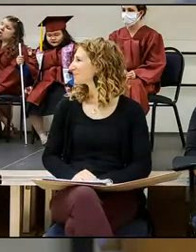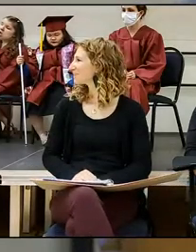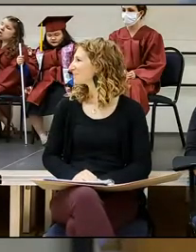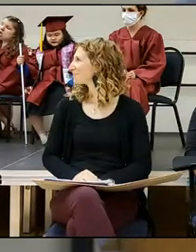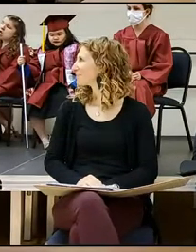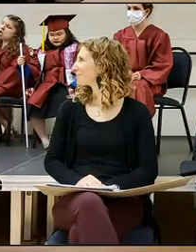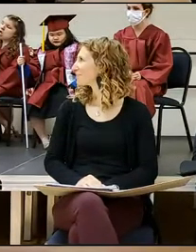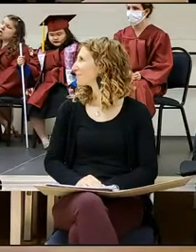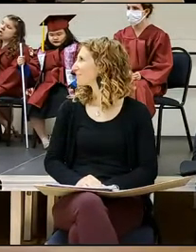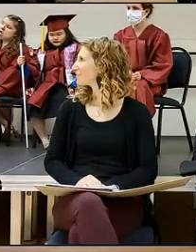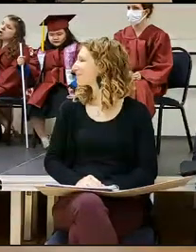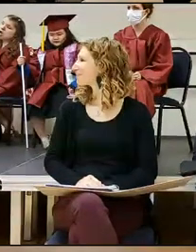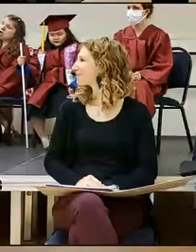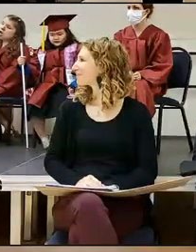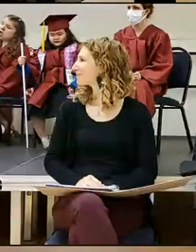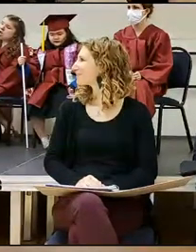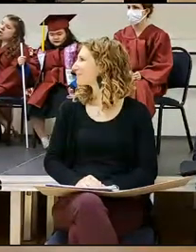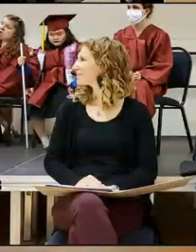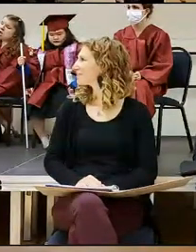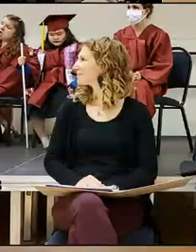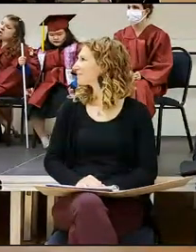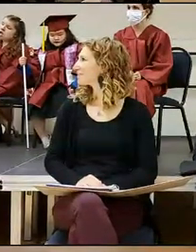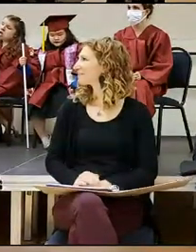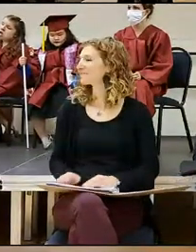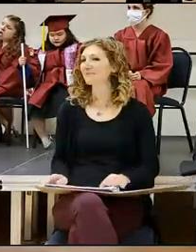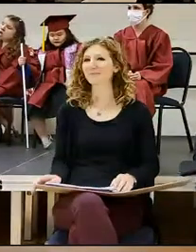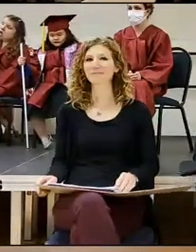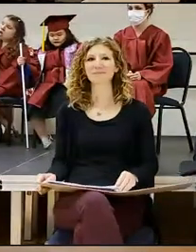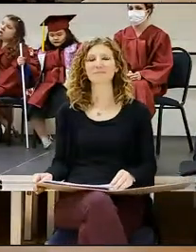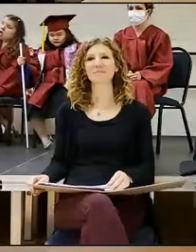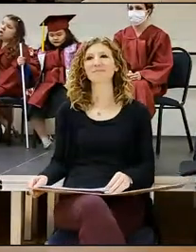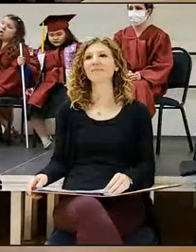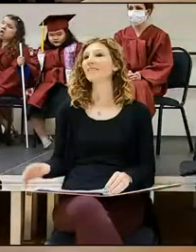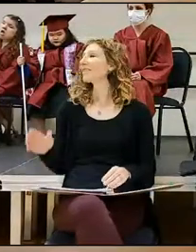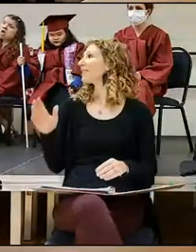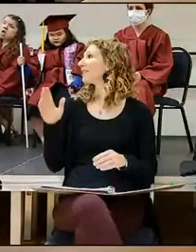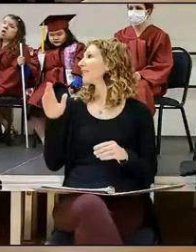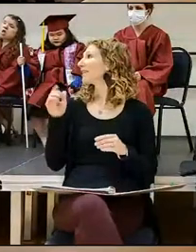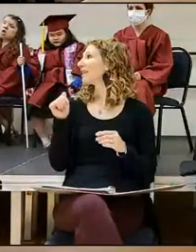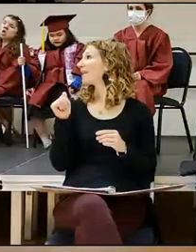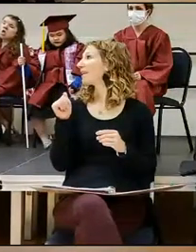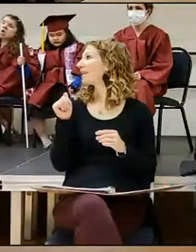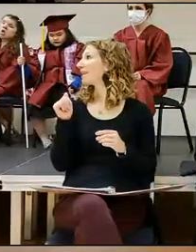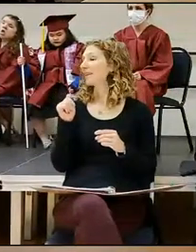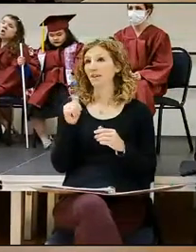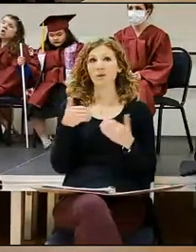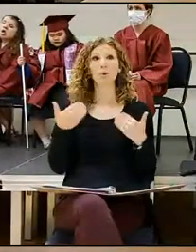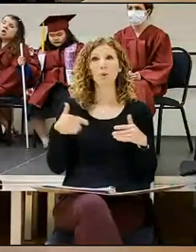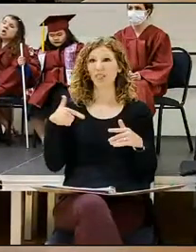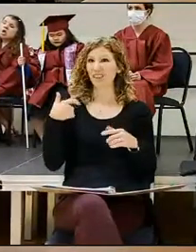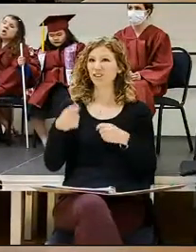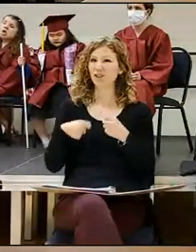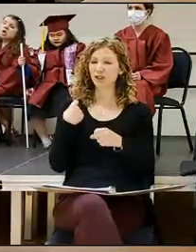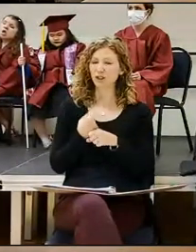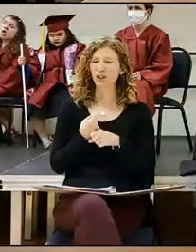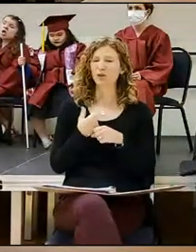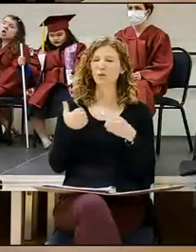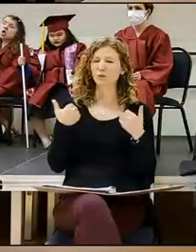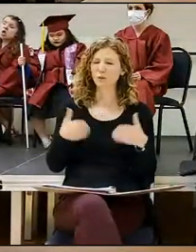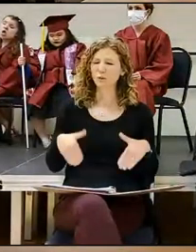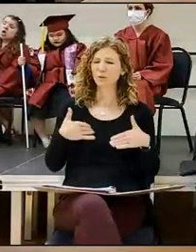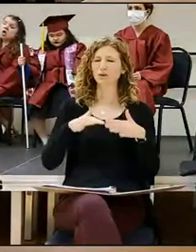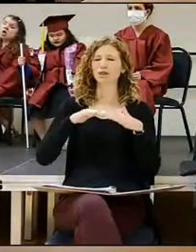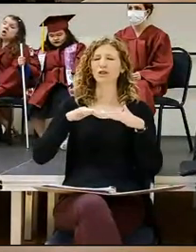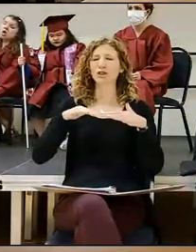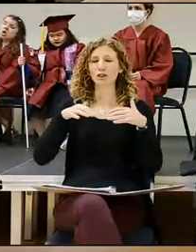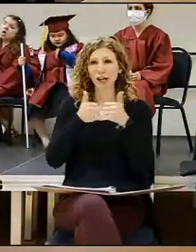Jennifer's standing up. She has a microphone in her hand. So after she's standing in front of the piano. For